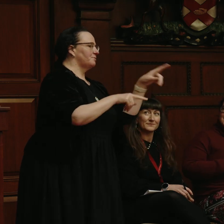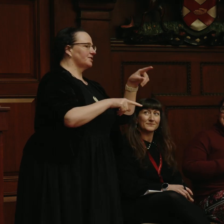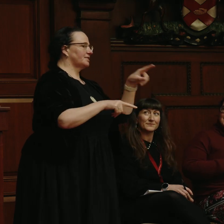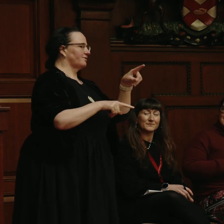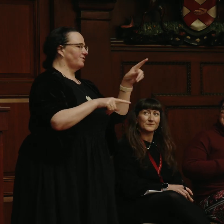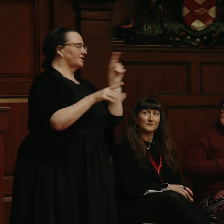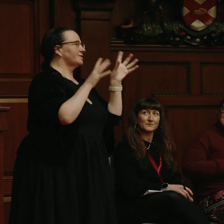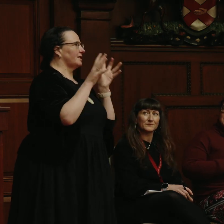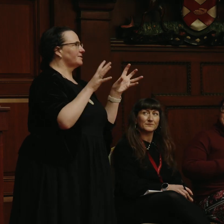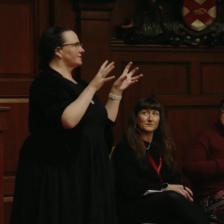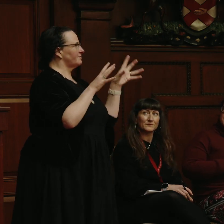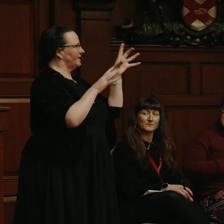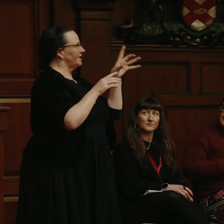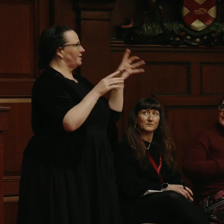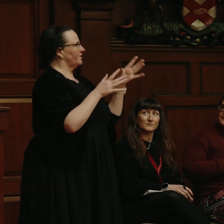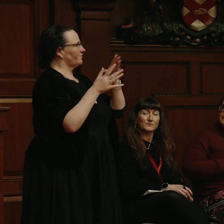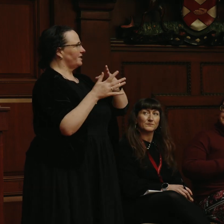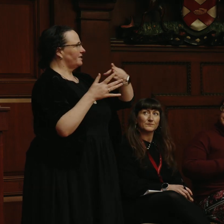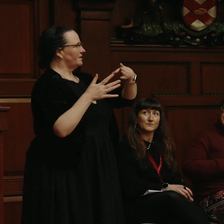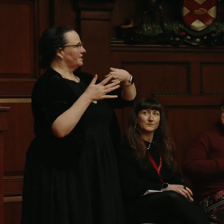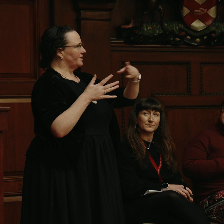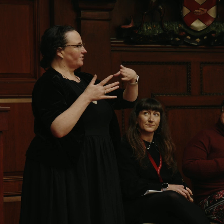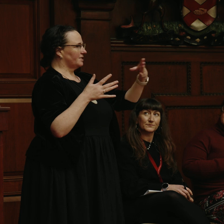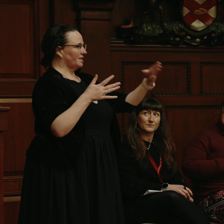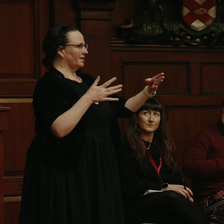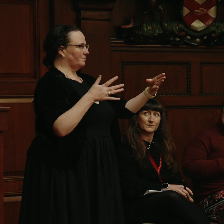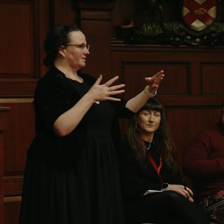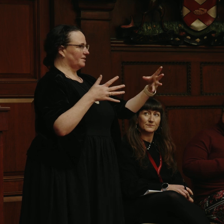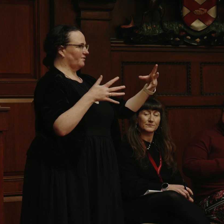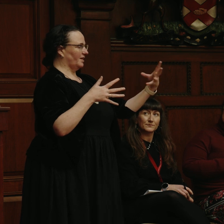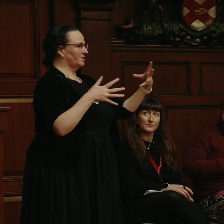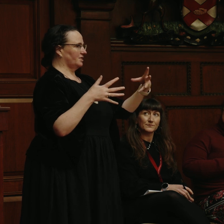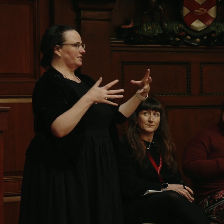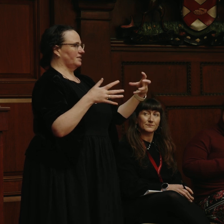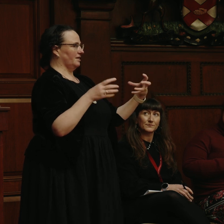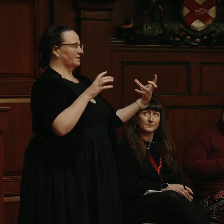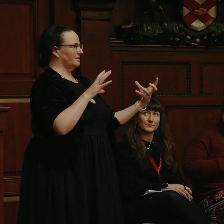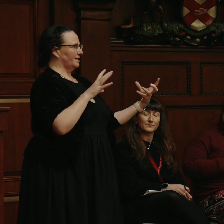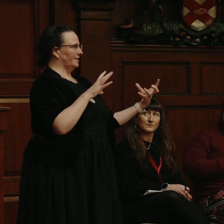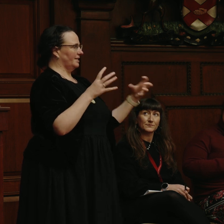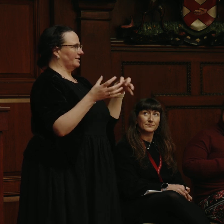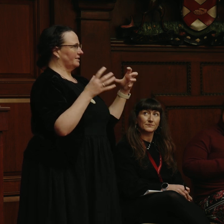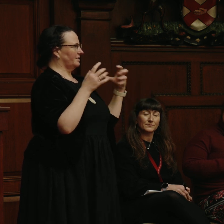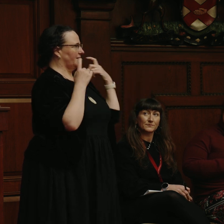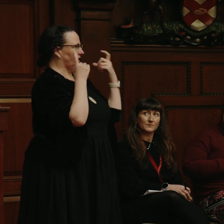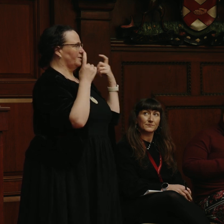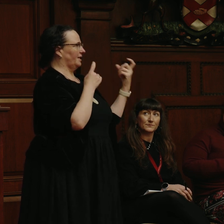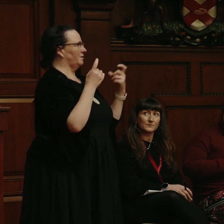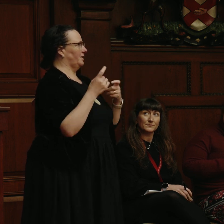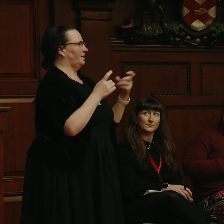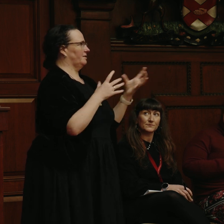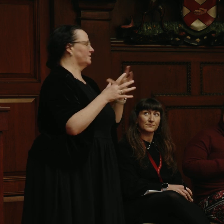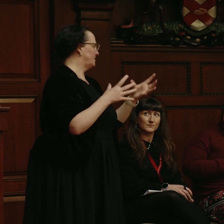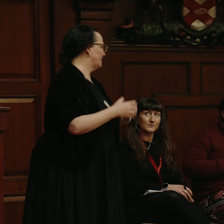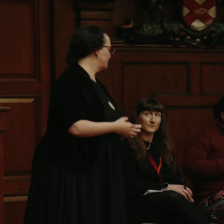think I might be just confused. I was thinking about 3 different types of SGD and linking that in my head with A